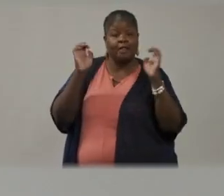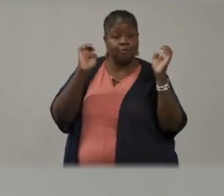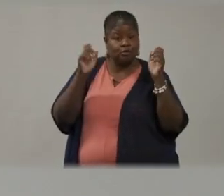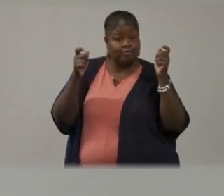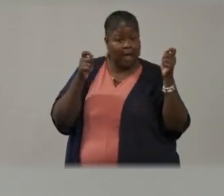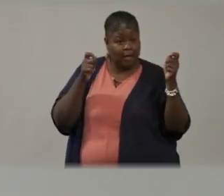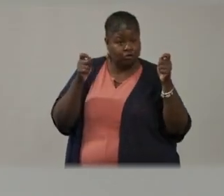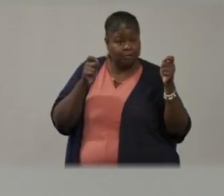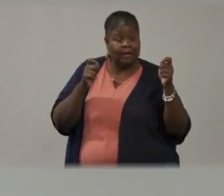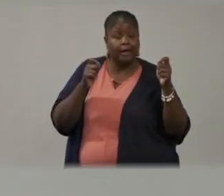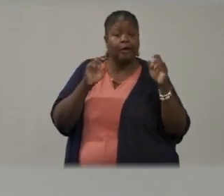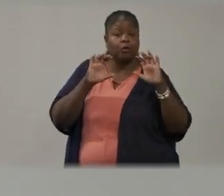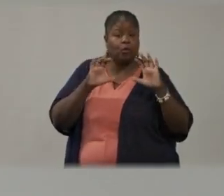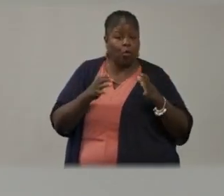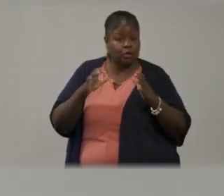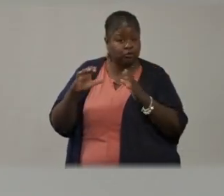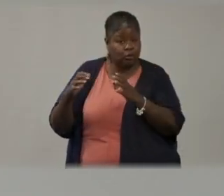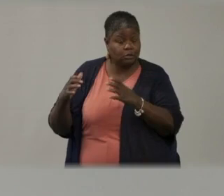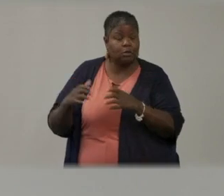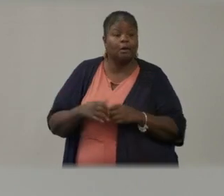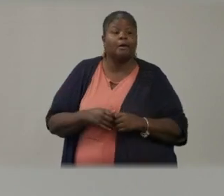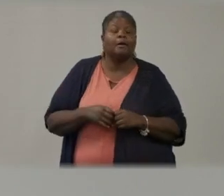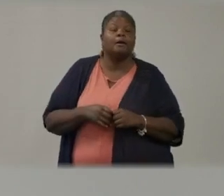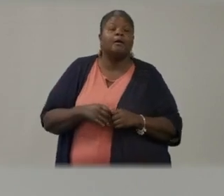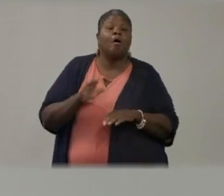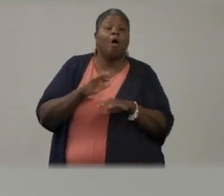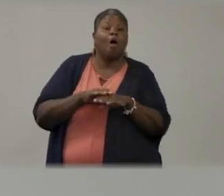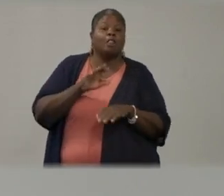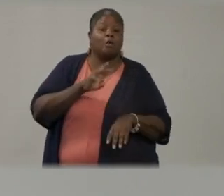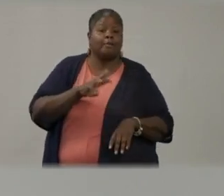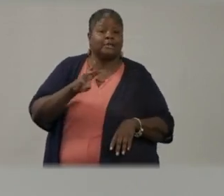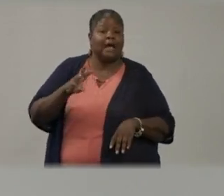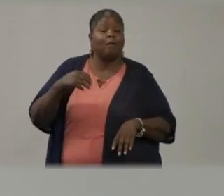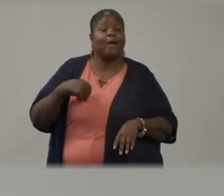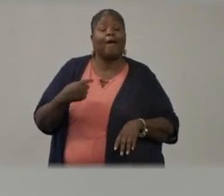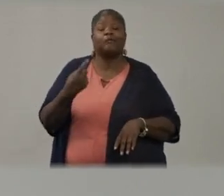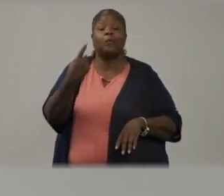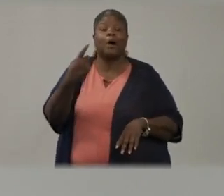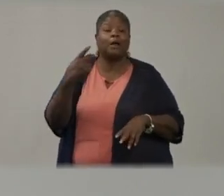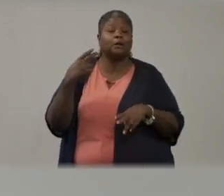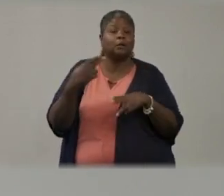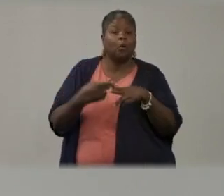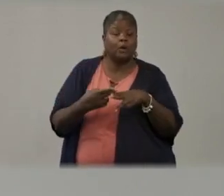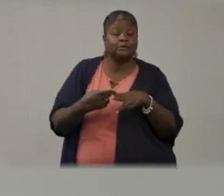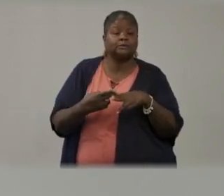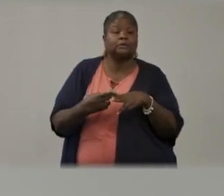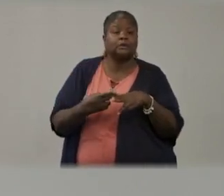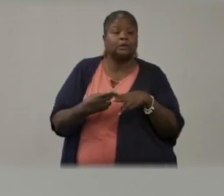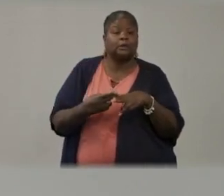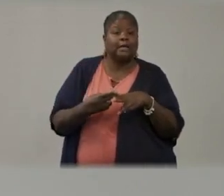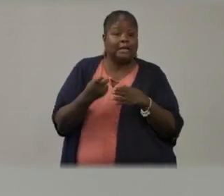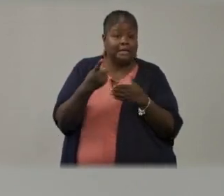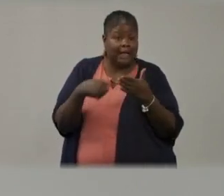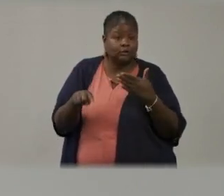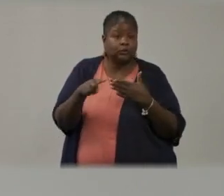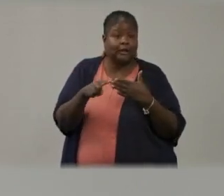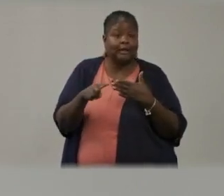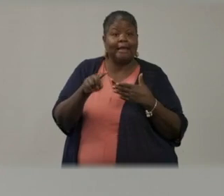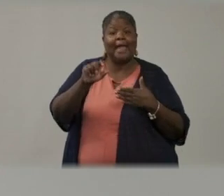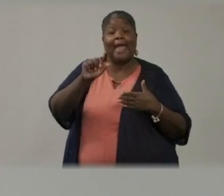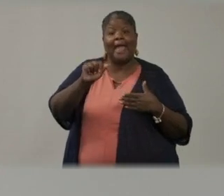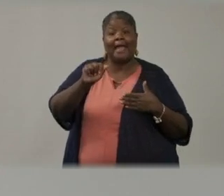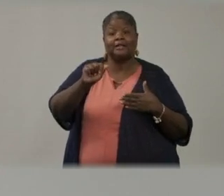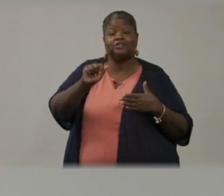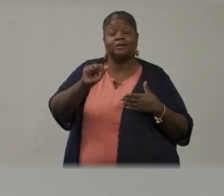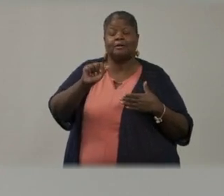management courses on our website. We have one course this next week is the